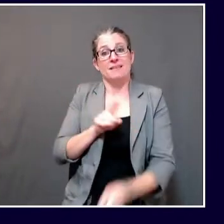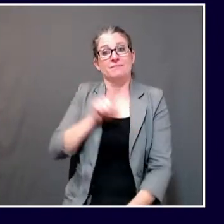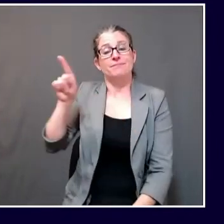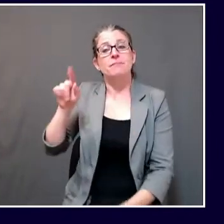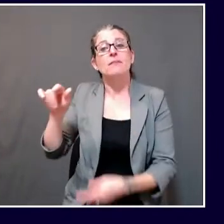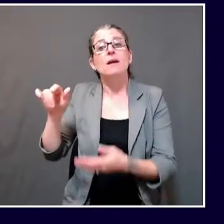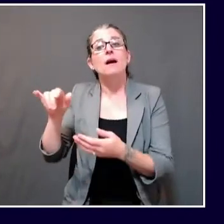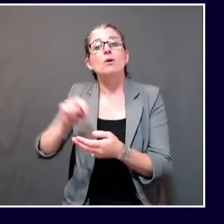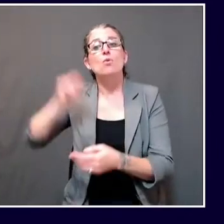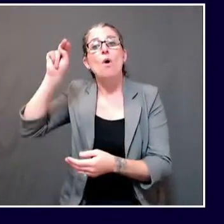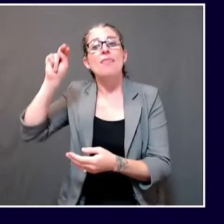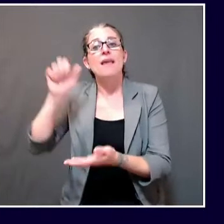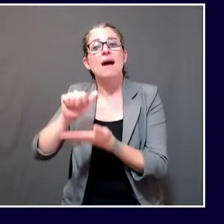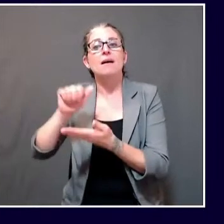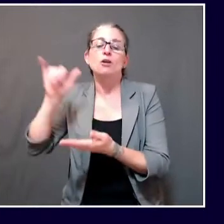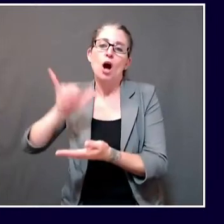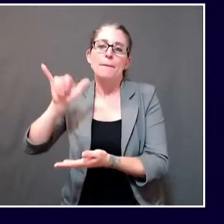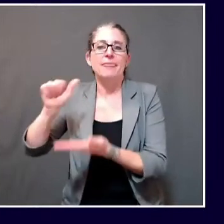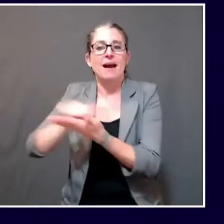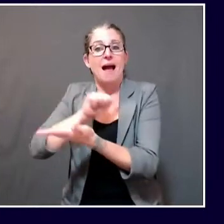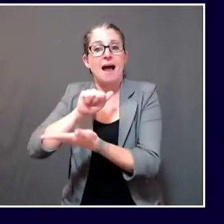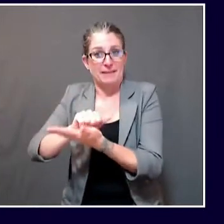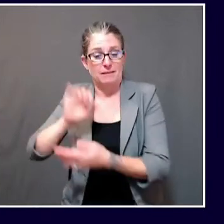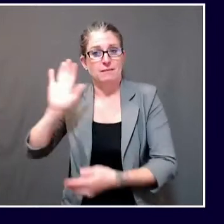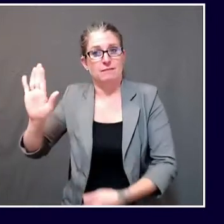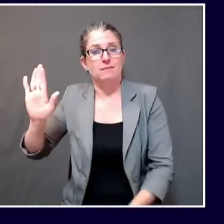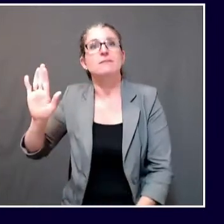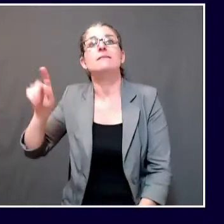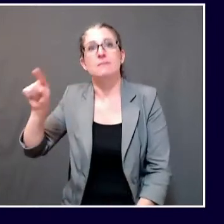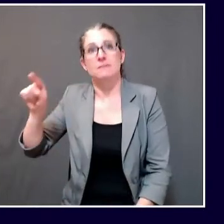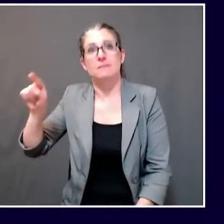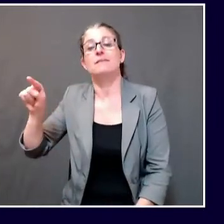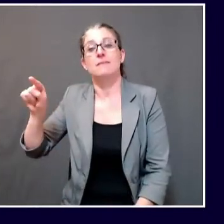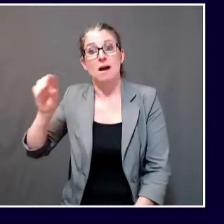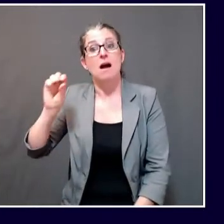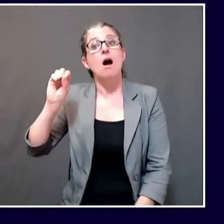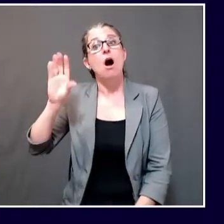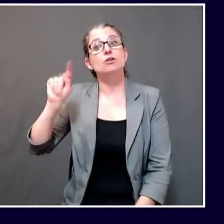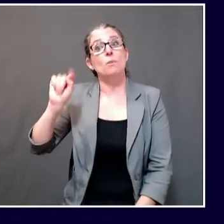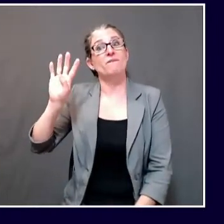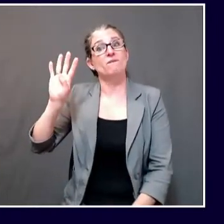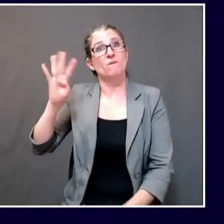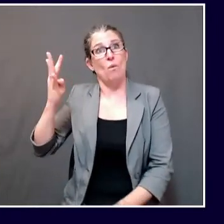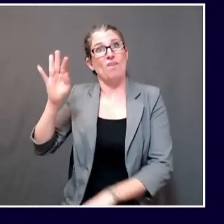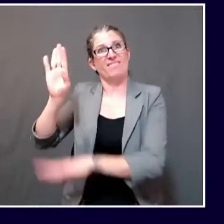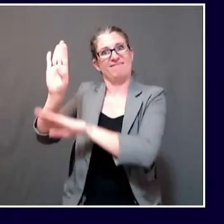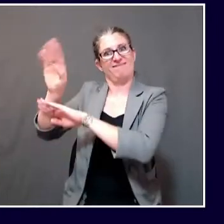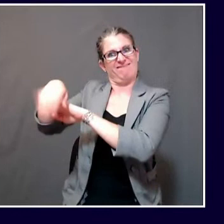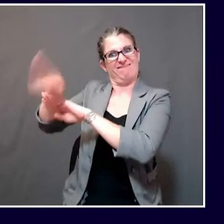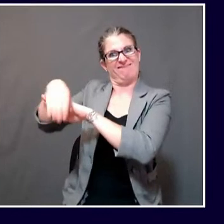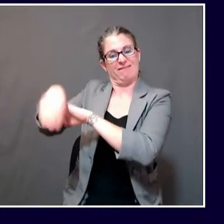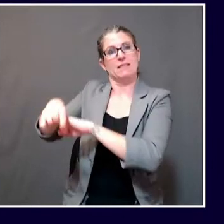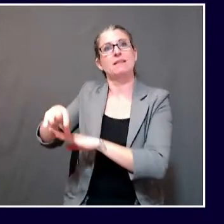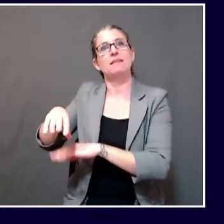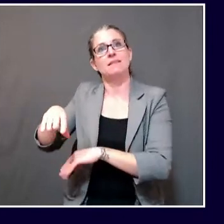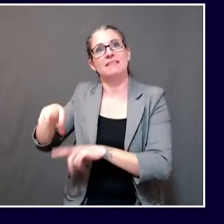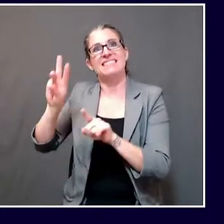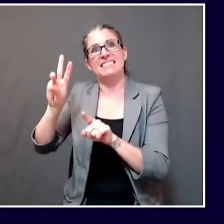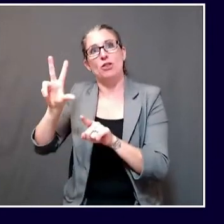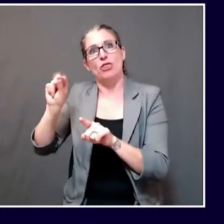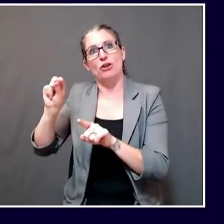4th. This individual was on the ice from 6:30 a.m. until 10:15